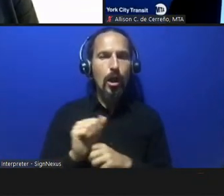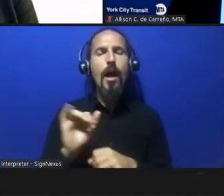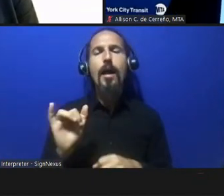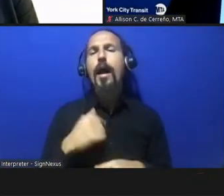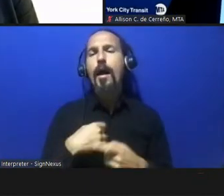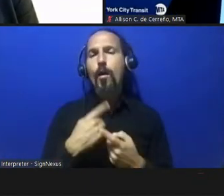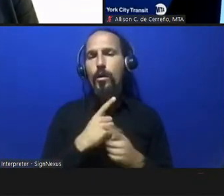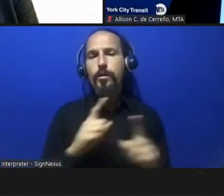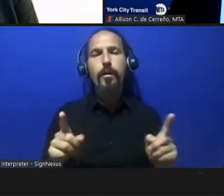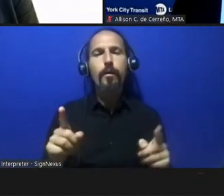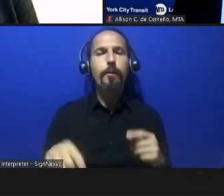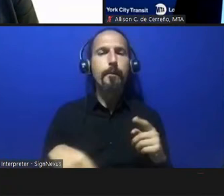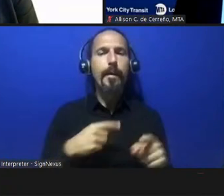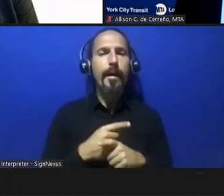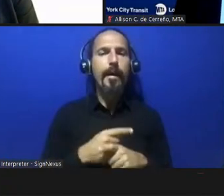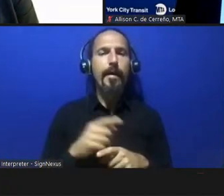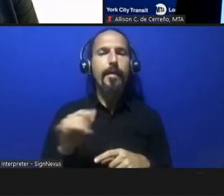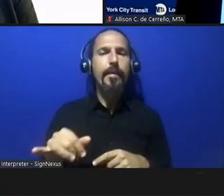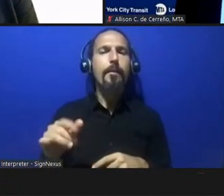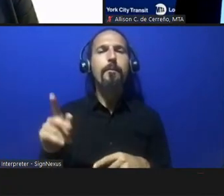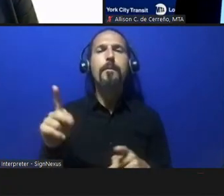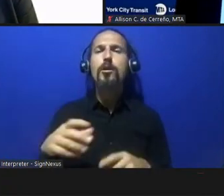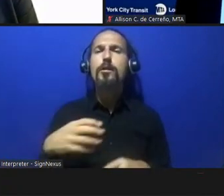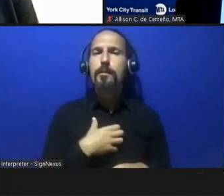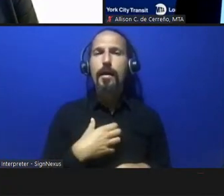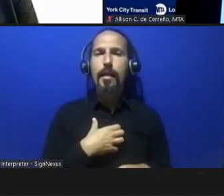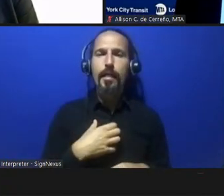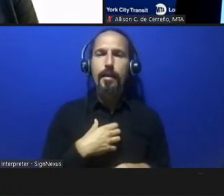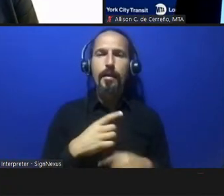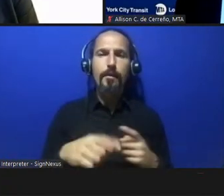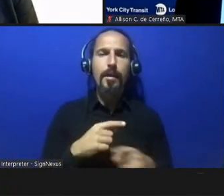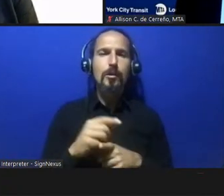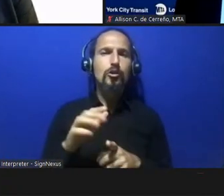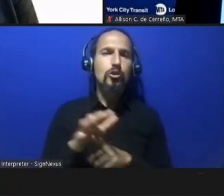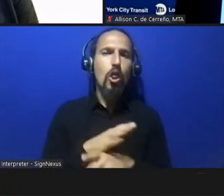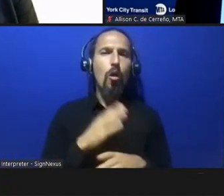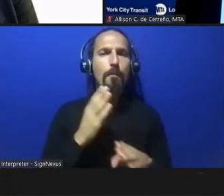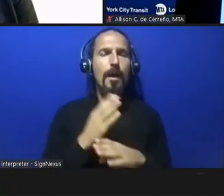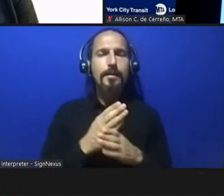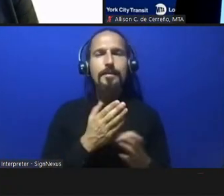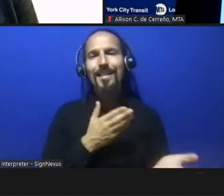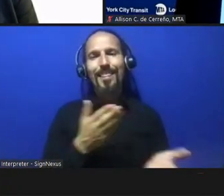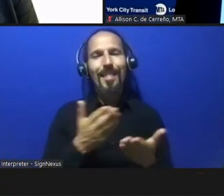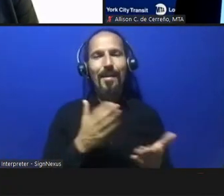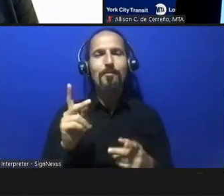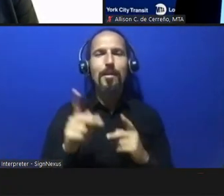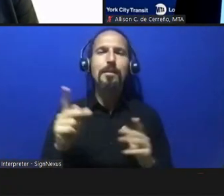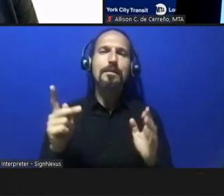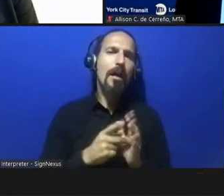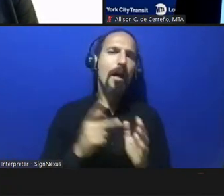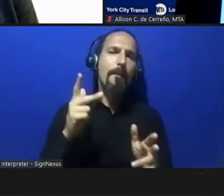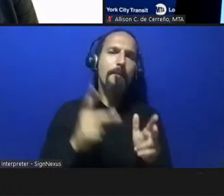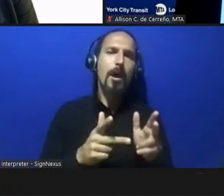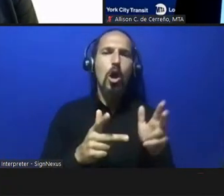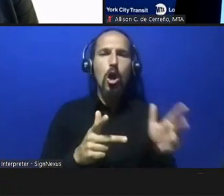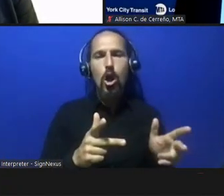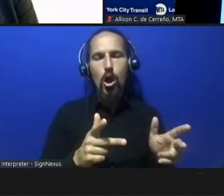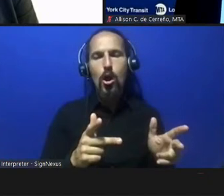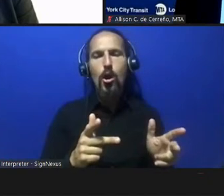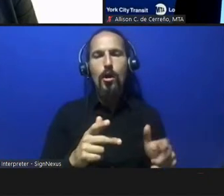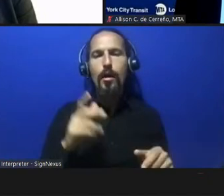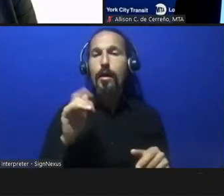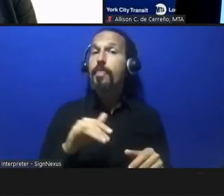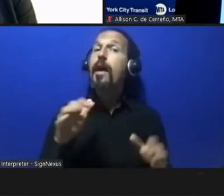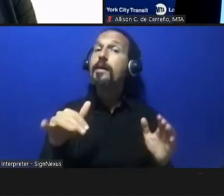about the guy complained about slow buses and deliveries people double parked uh this this